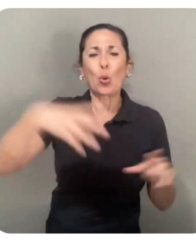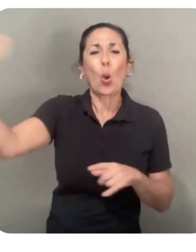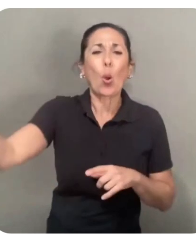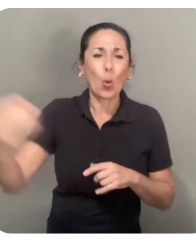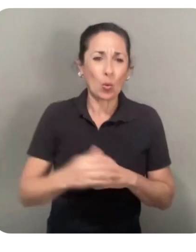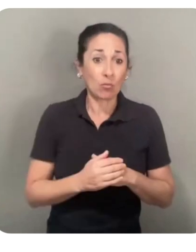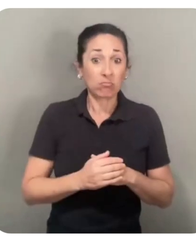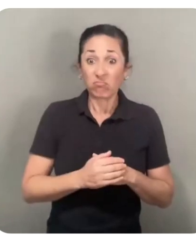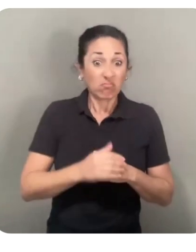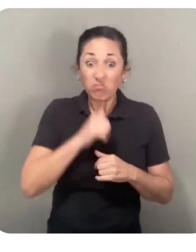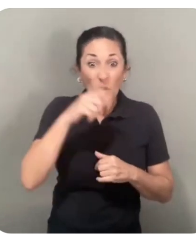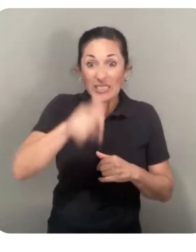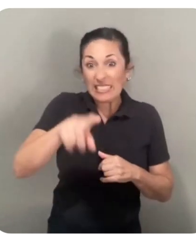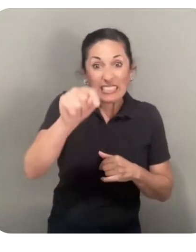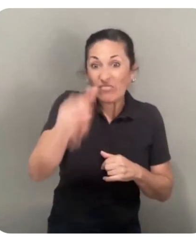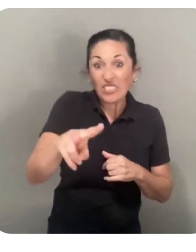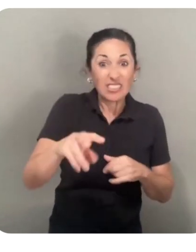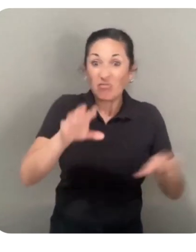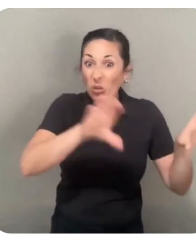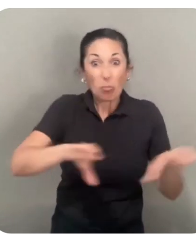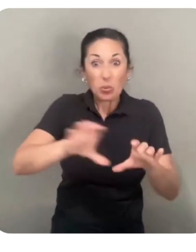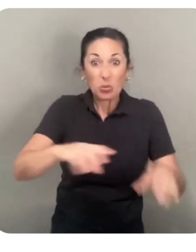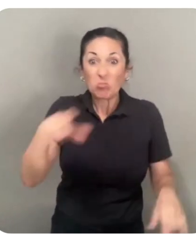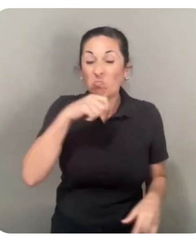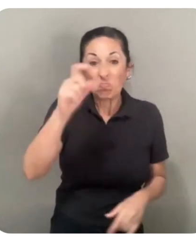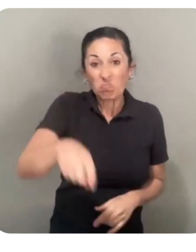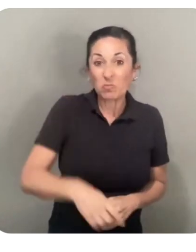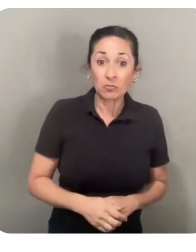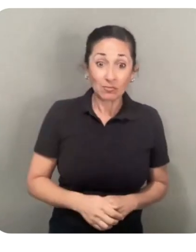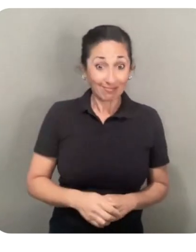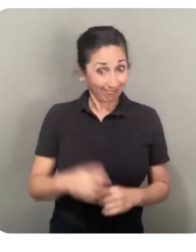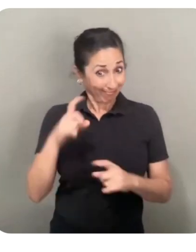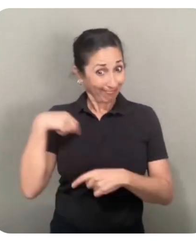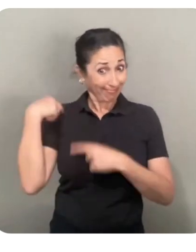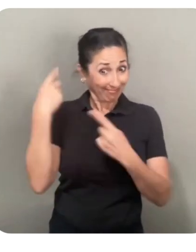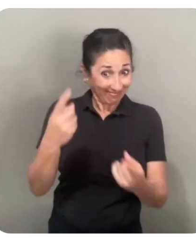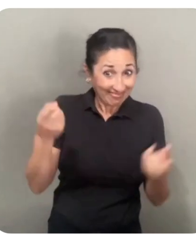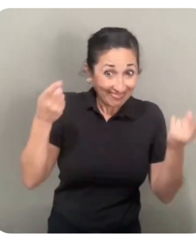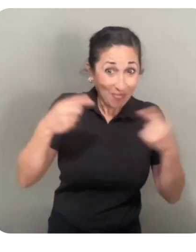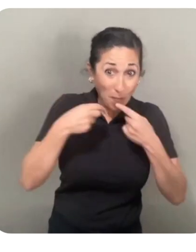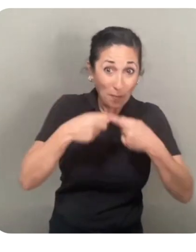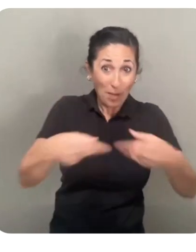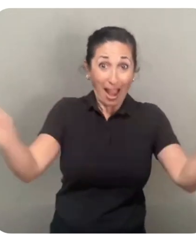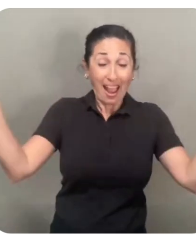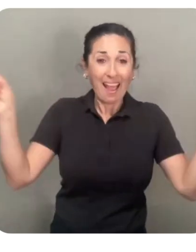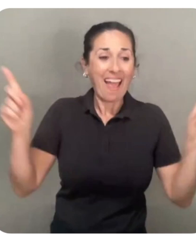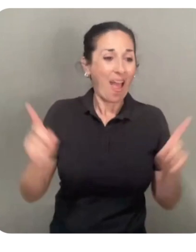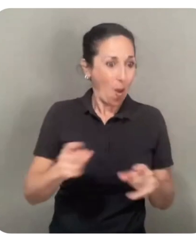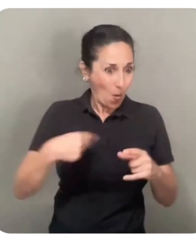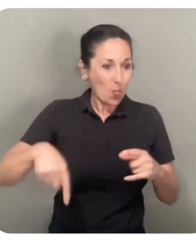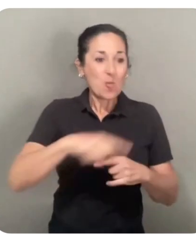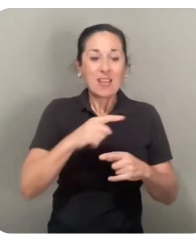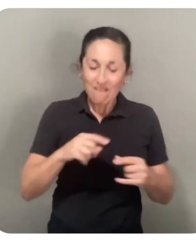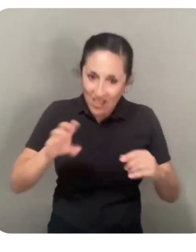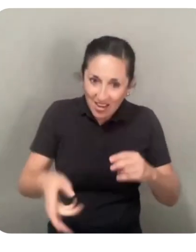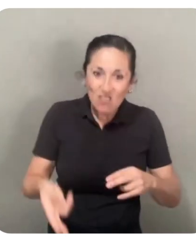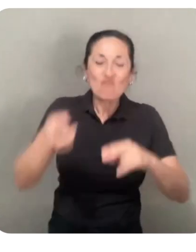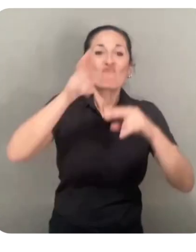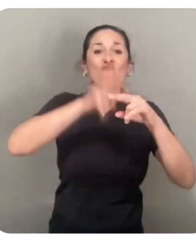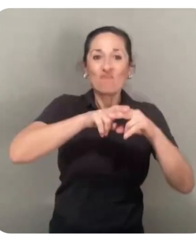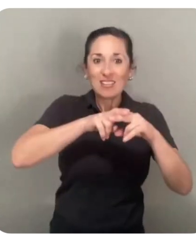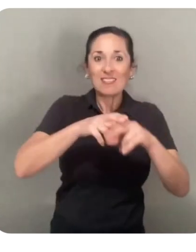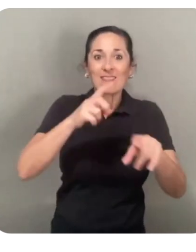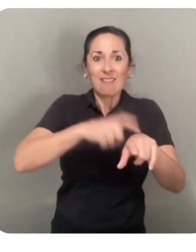or TV required. And since launch, we've reduced on-device latency by 30% so you can game